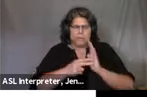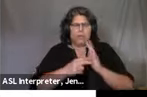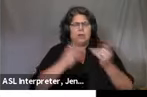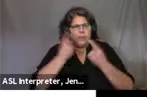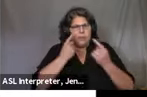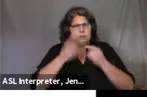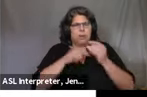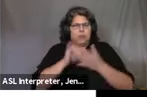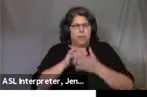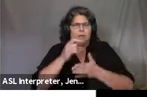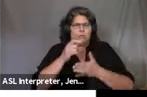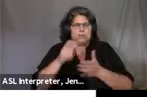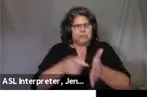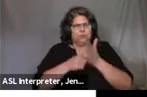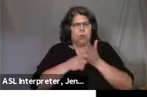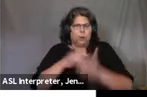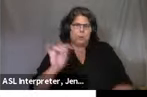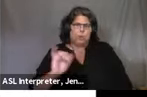that.